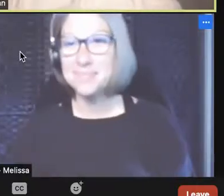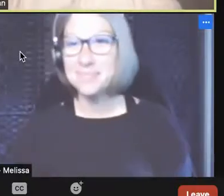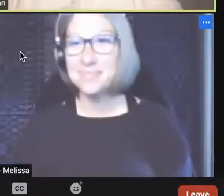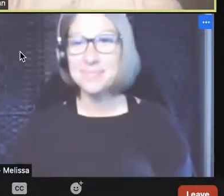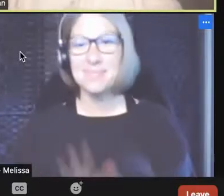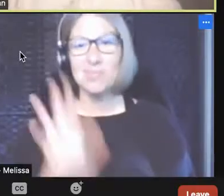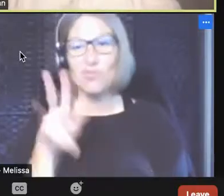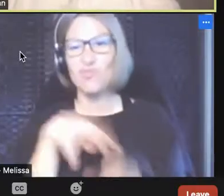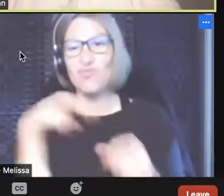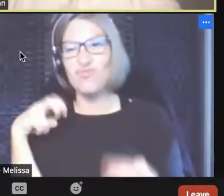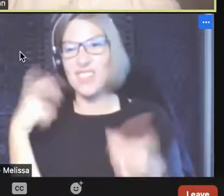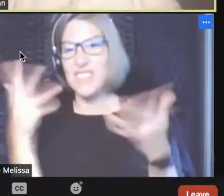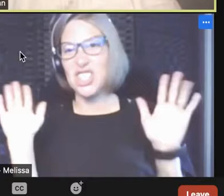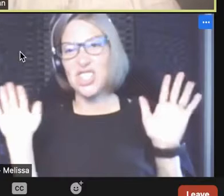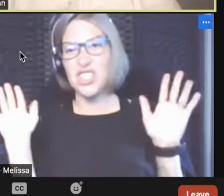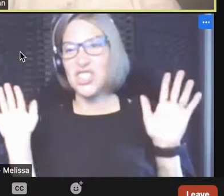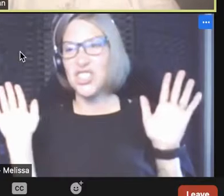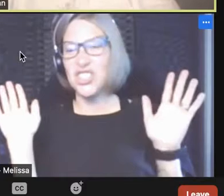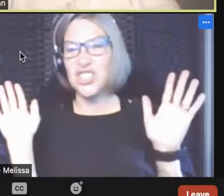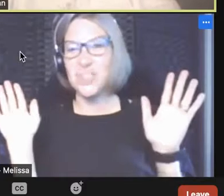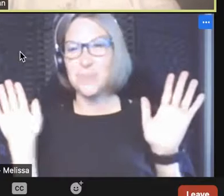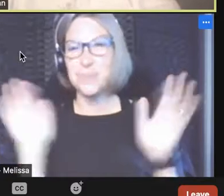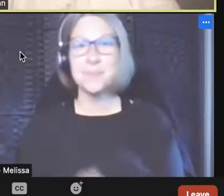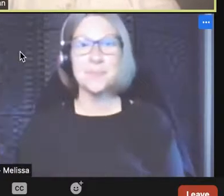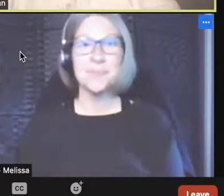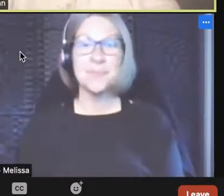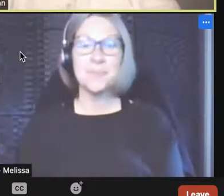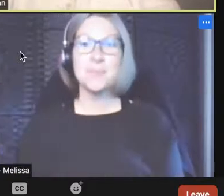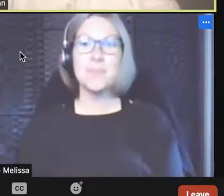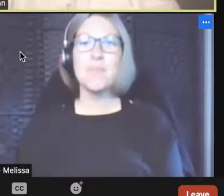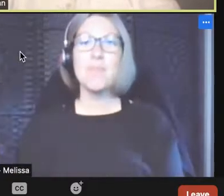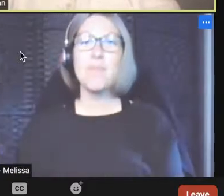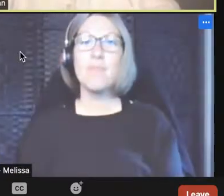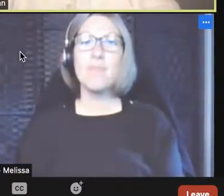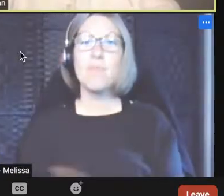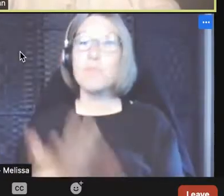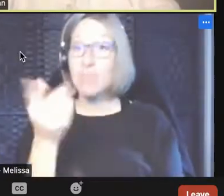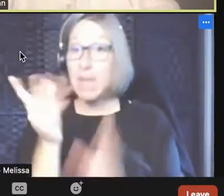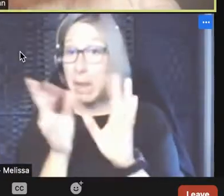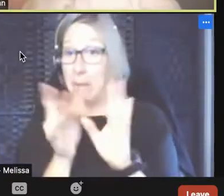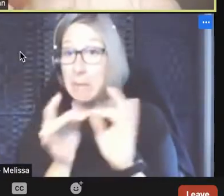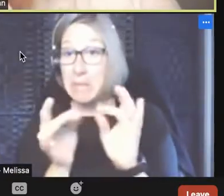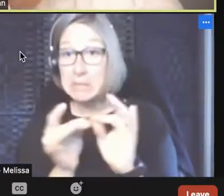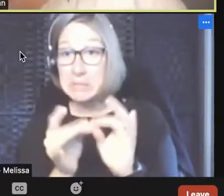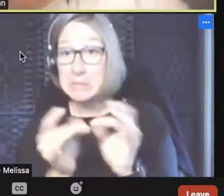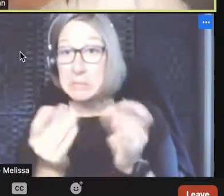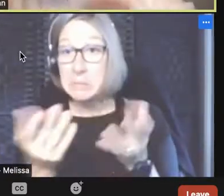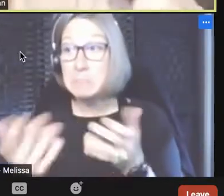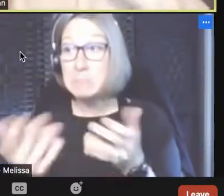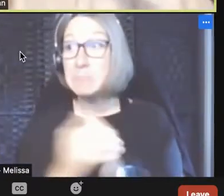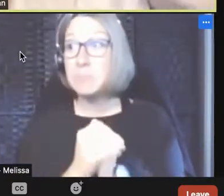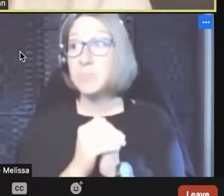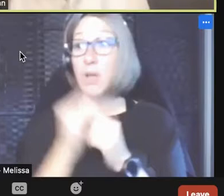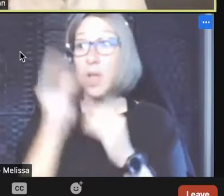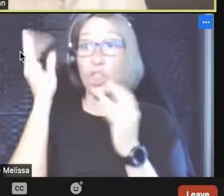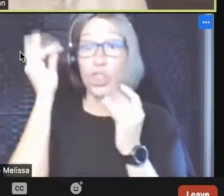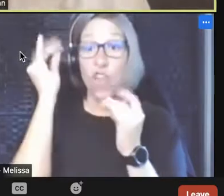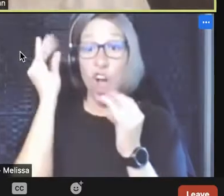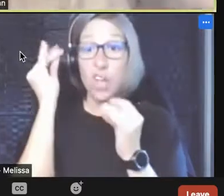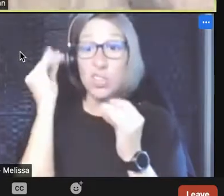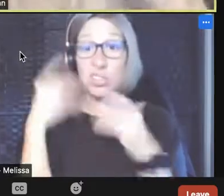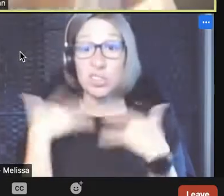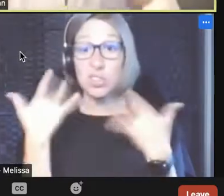bailing out, right? He's bailing out. So do you have any comments about that? You know, do you have thoughts about what's going on there